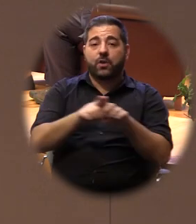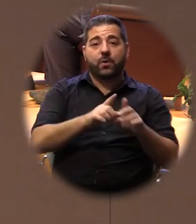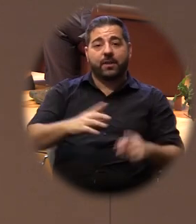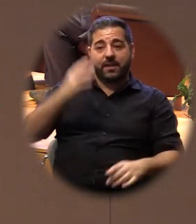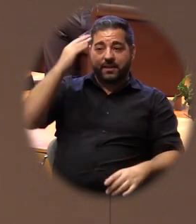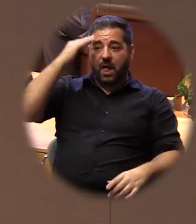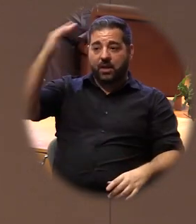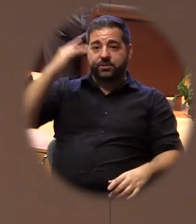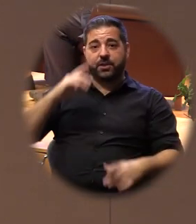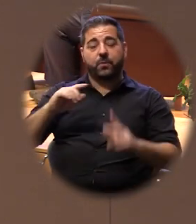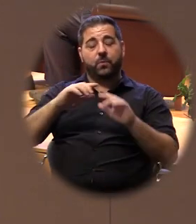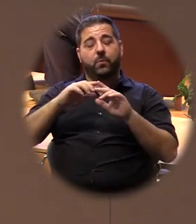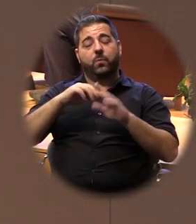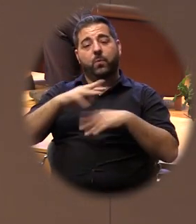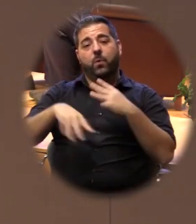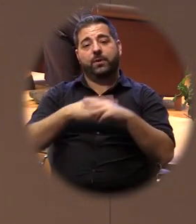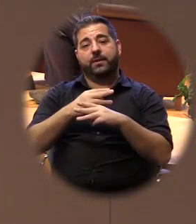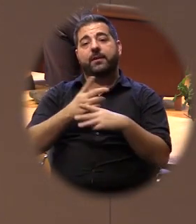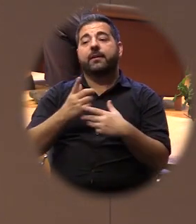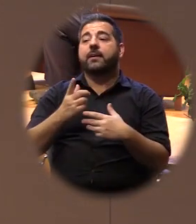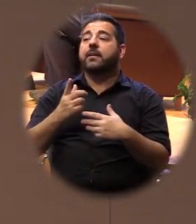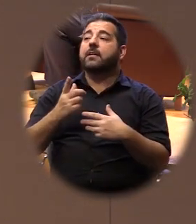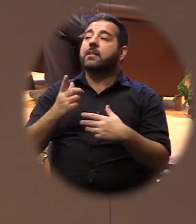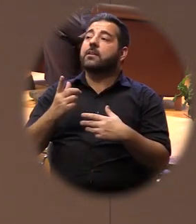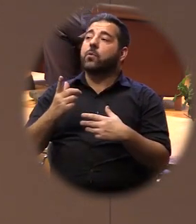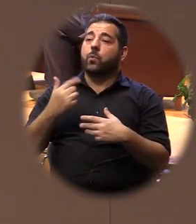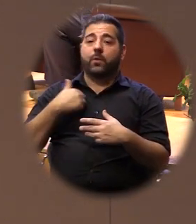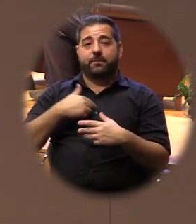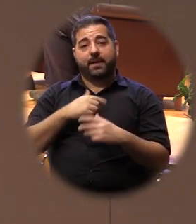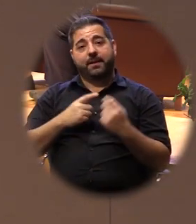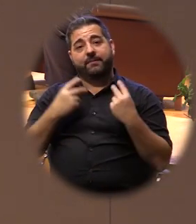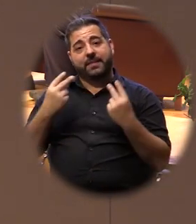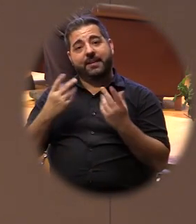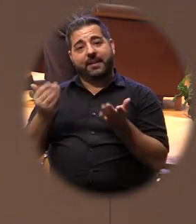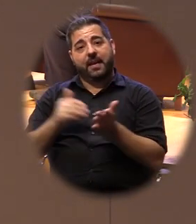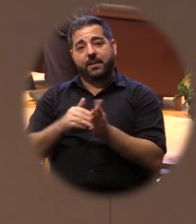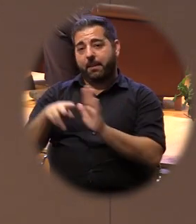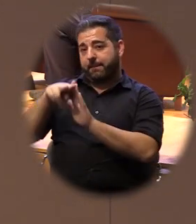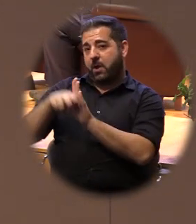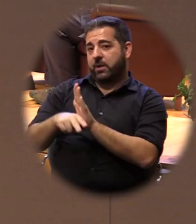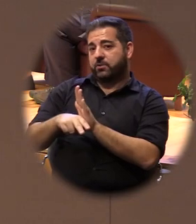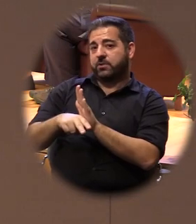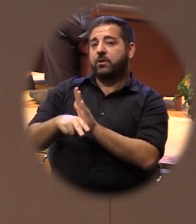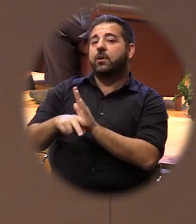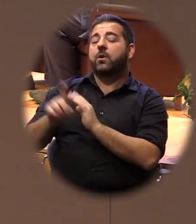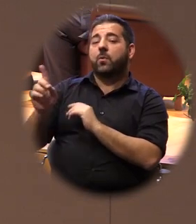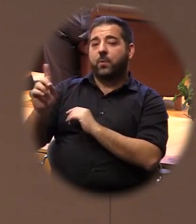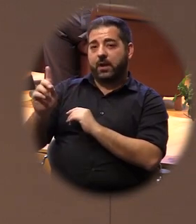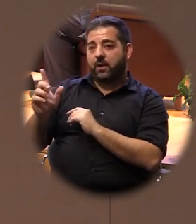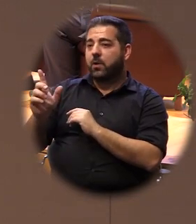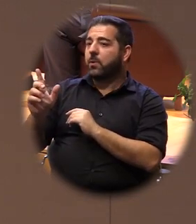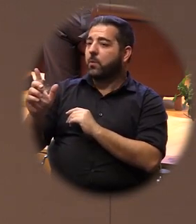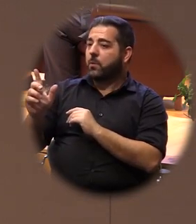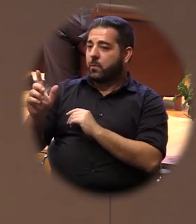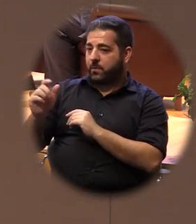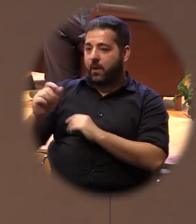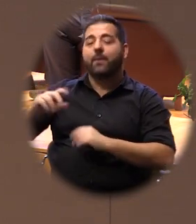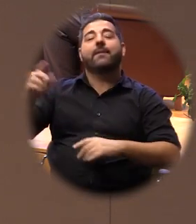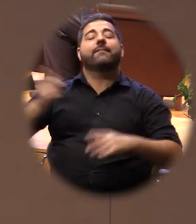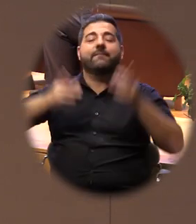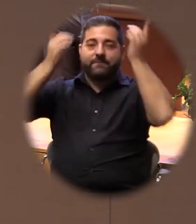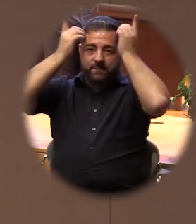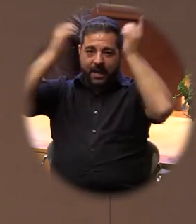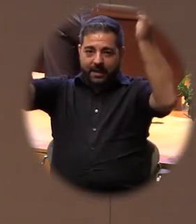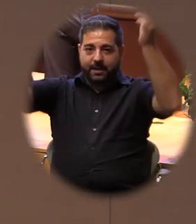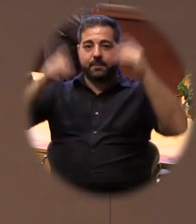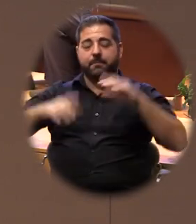my colleagues inhabit, there's been a revisiting of burials in which weaponry has been found. This has been happening in Viking burials and also in